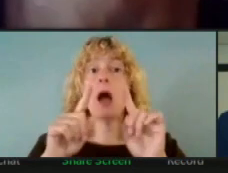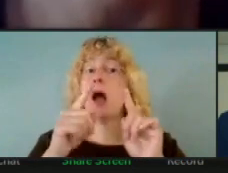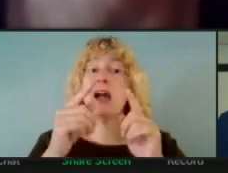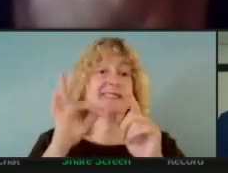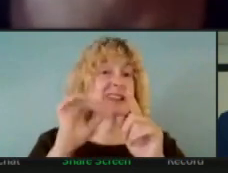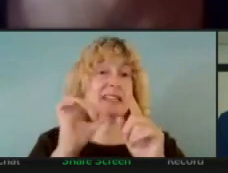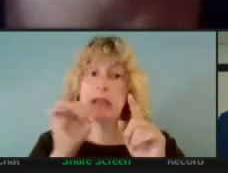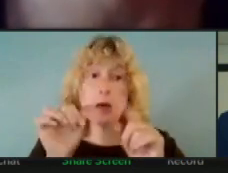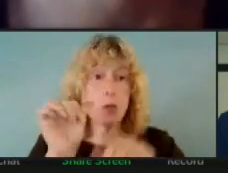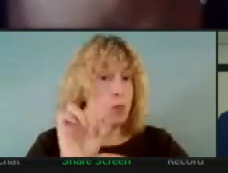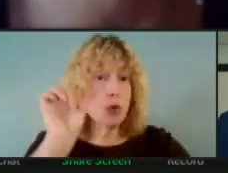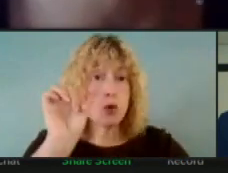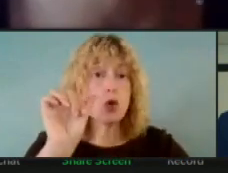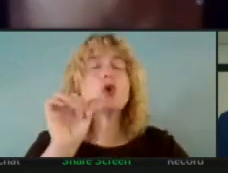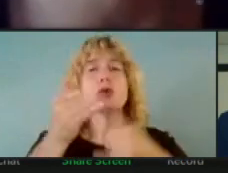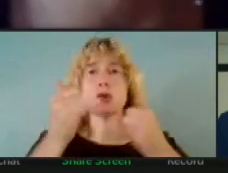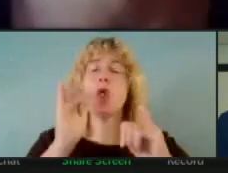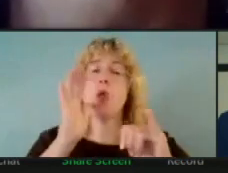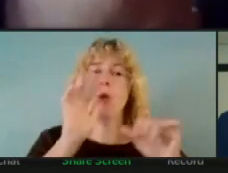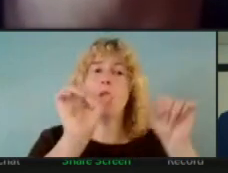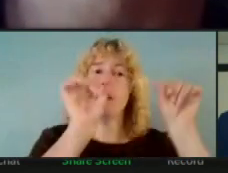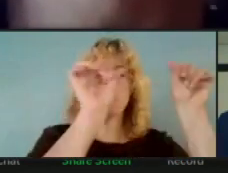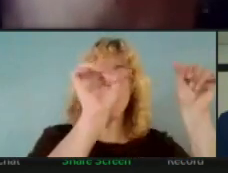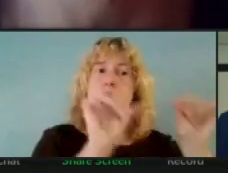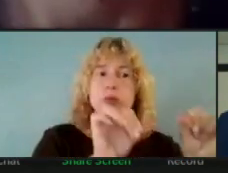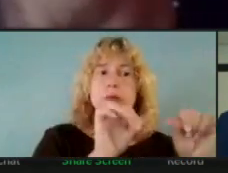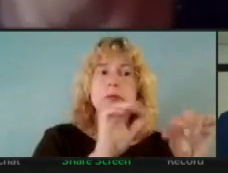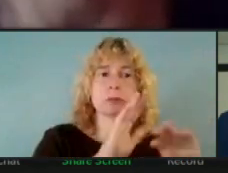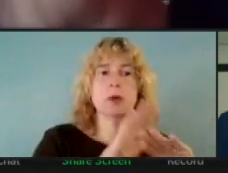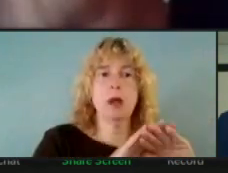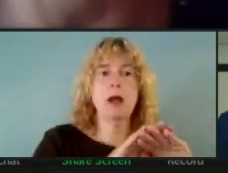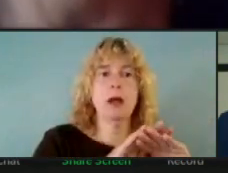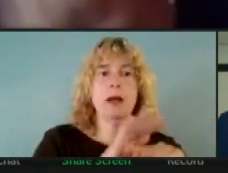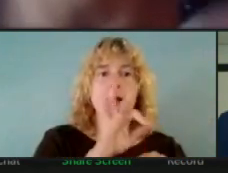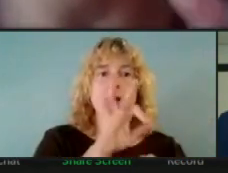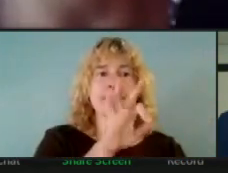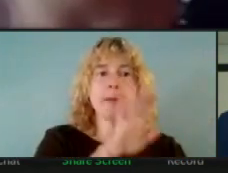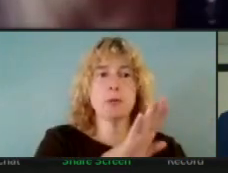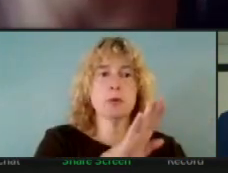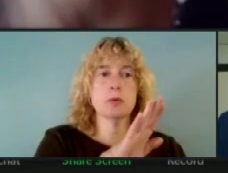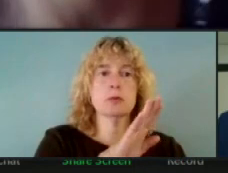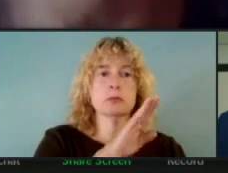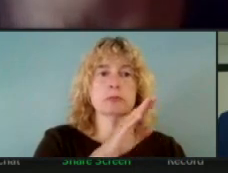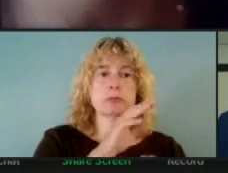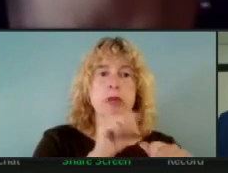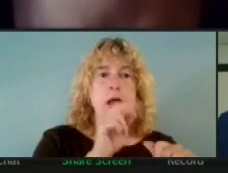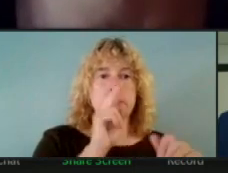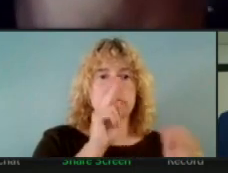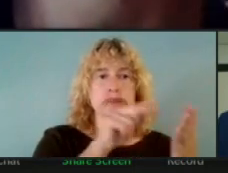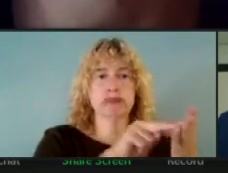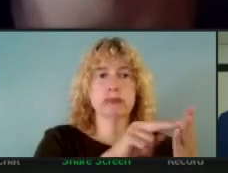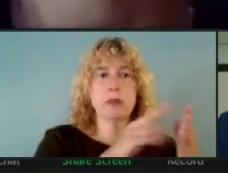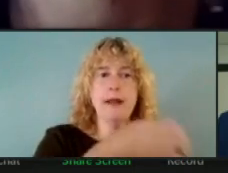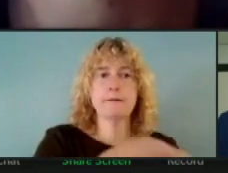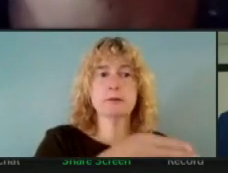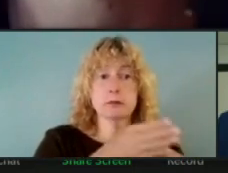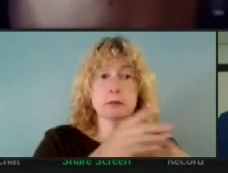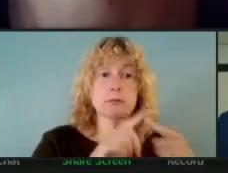to our viewers they can't come up. So I believe Cindy is working on that in the background for you now.